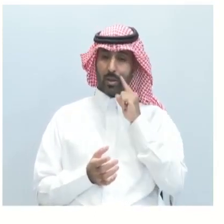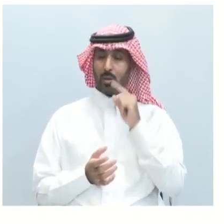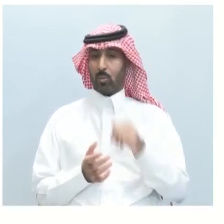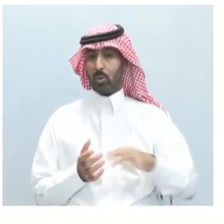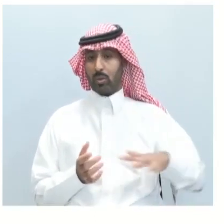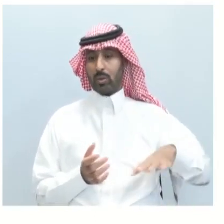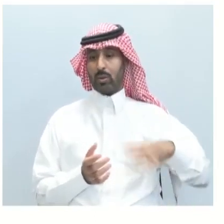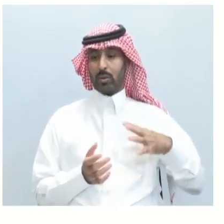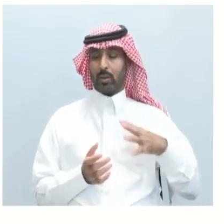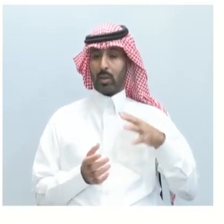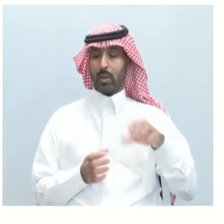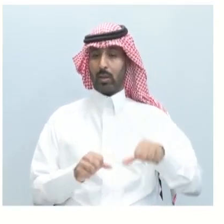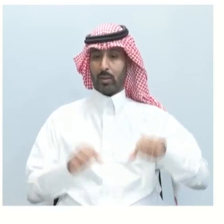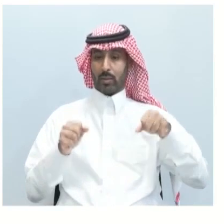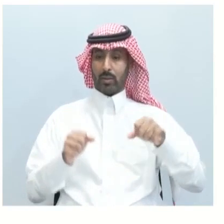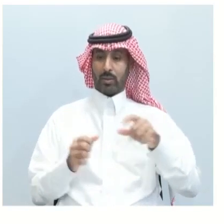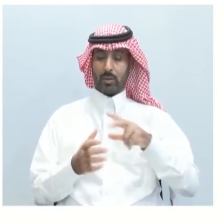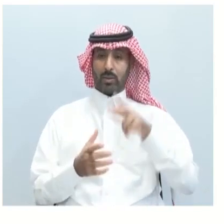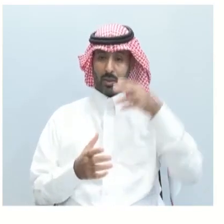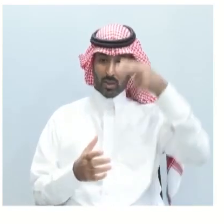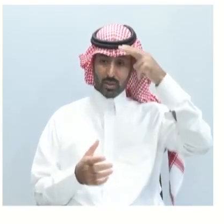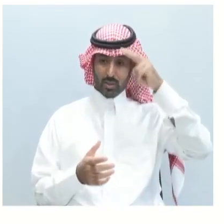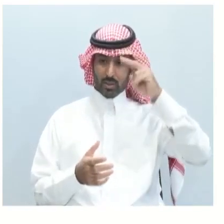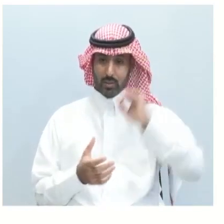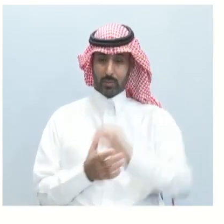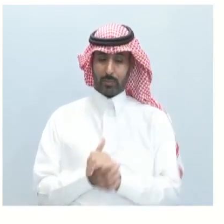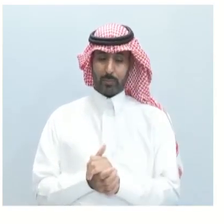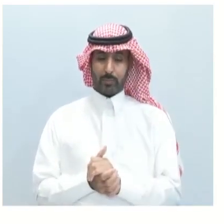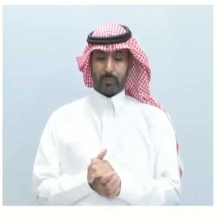director, National Guard, or health affairs.